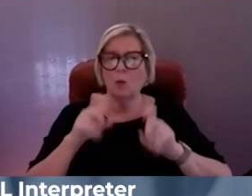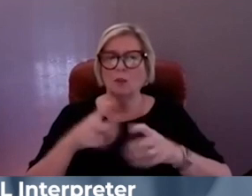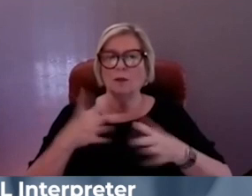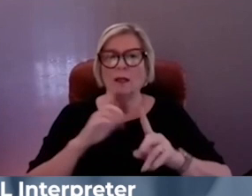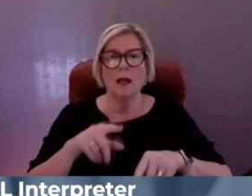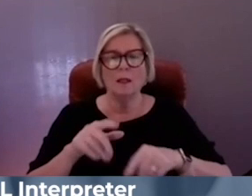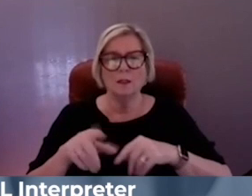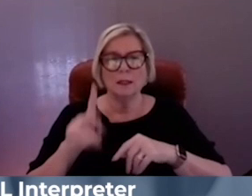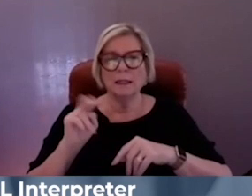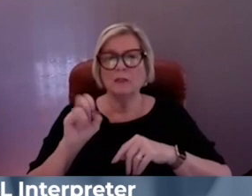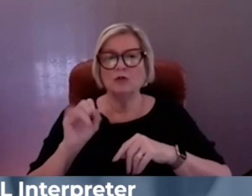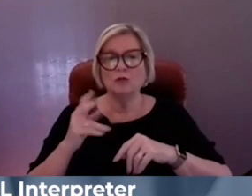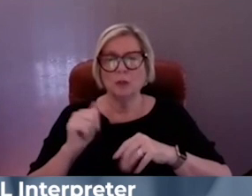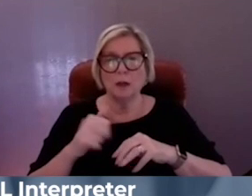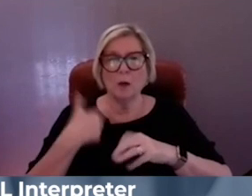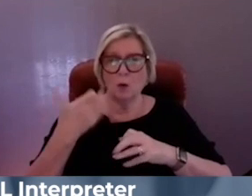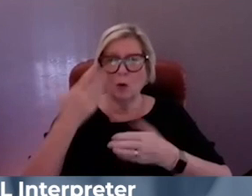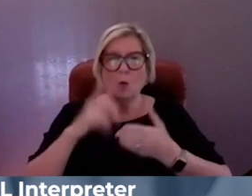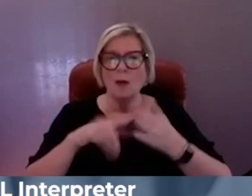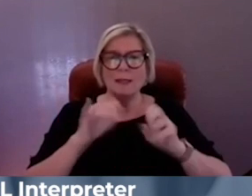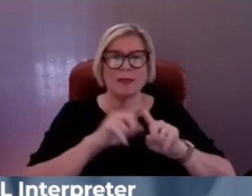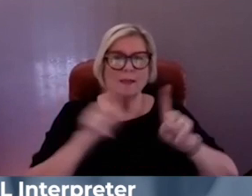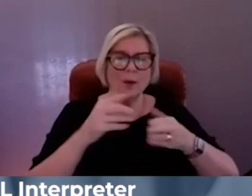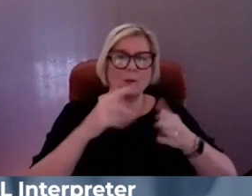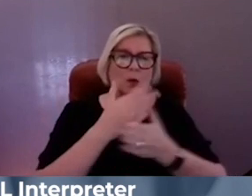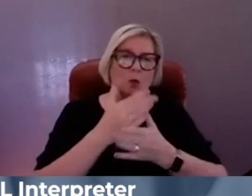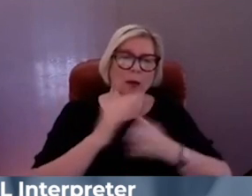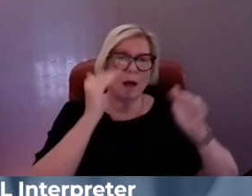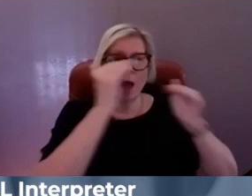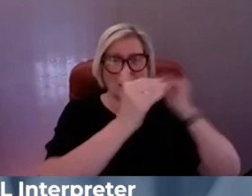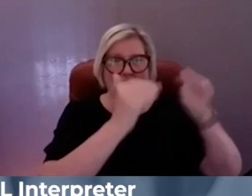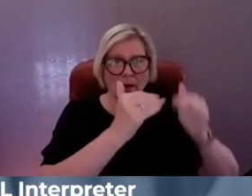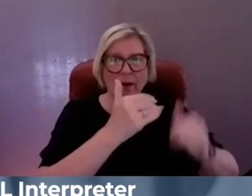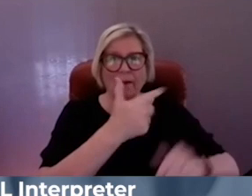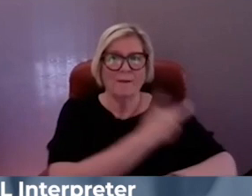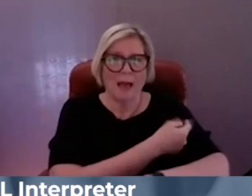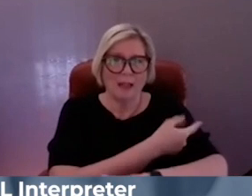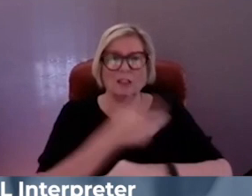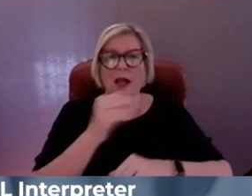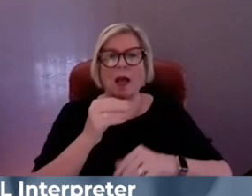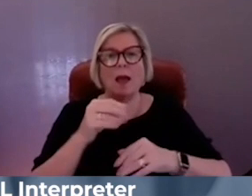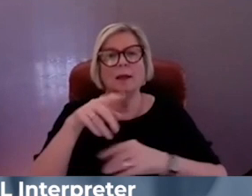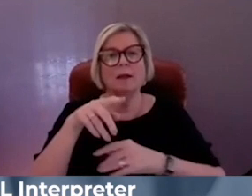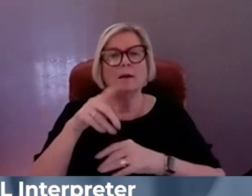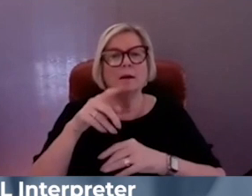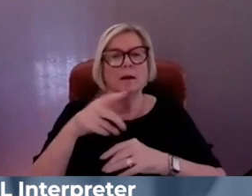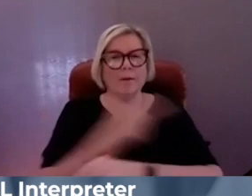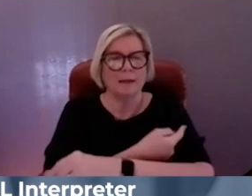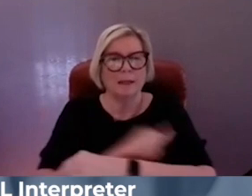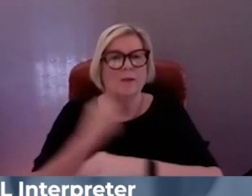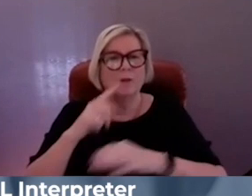I wanted Go to for it. know what's the difference between the adult vaccinations and the pediatric versions?